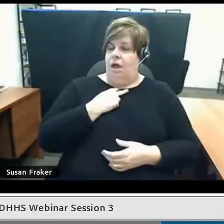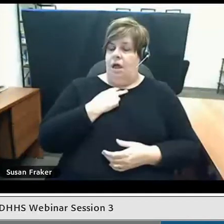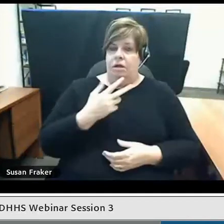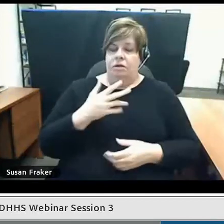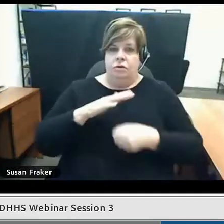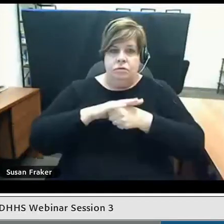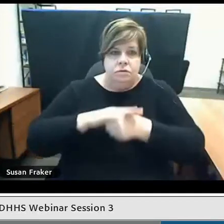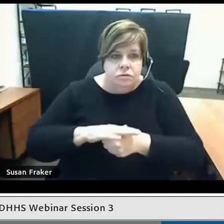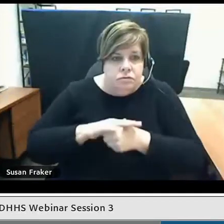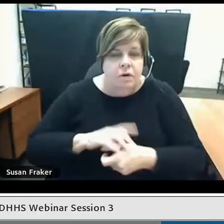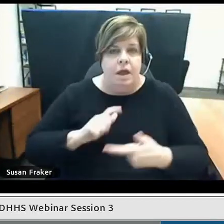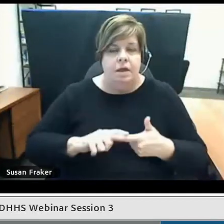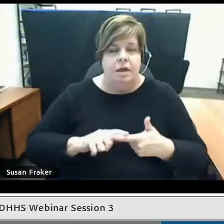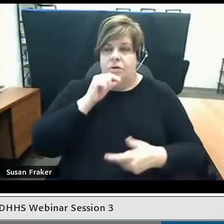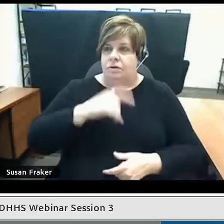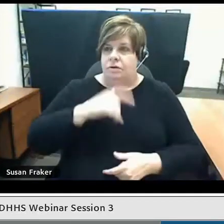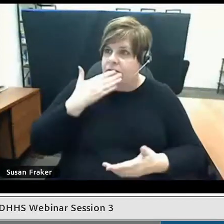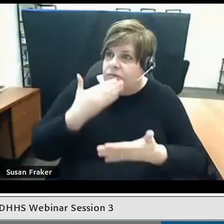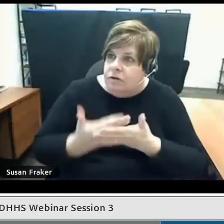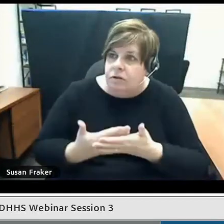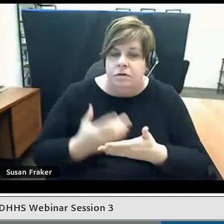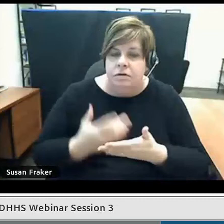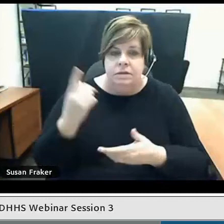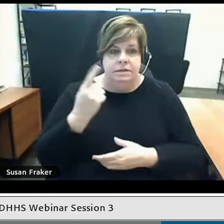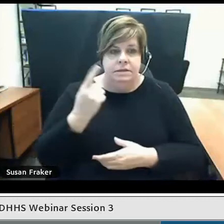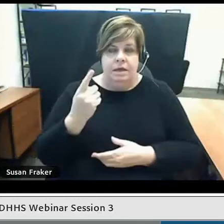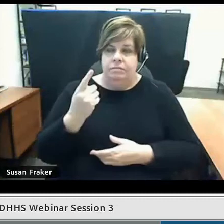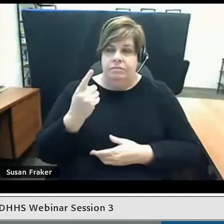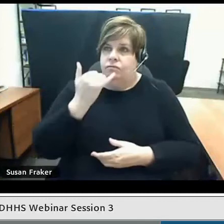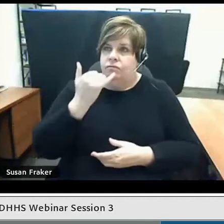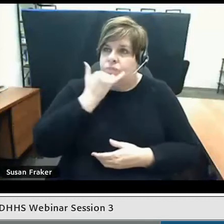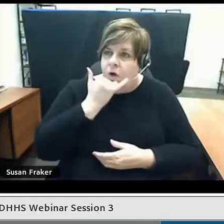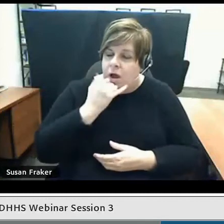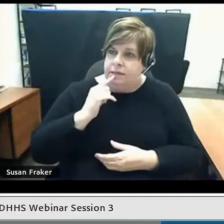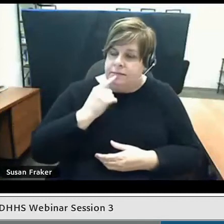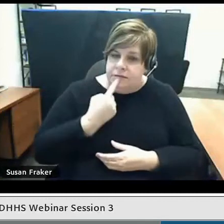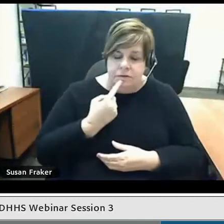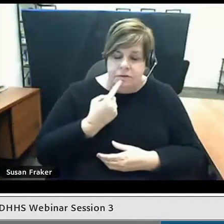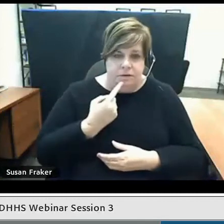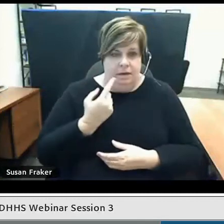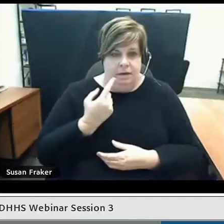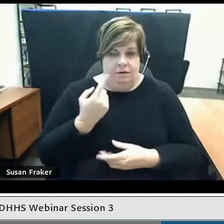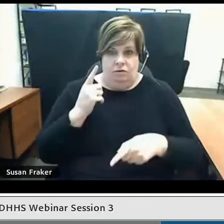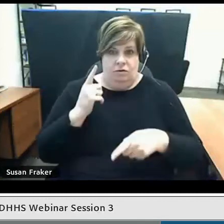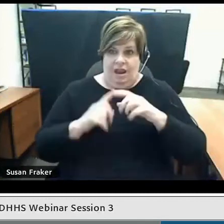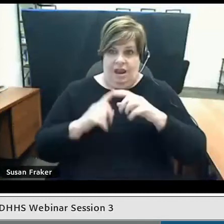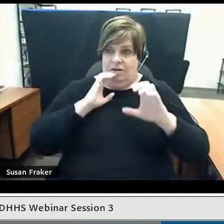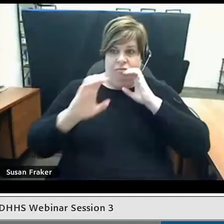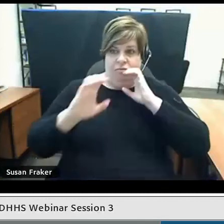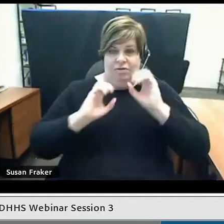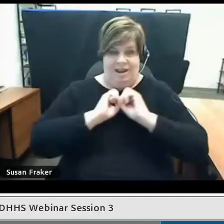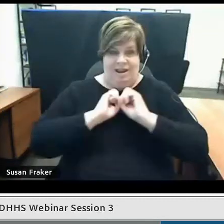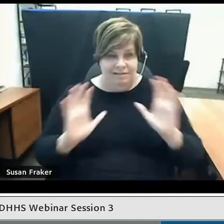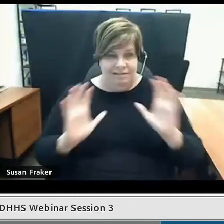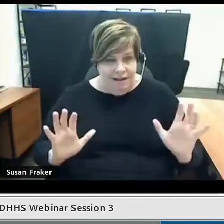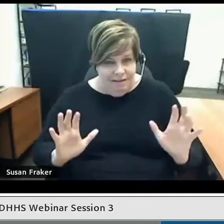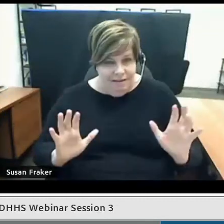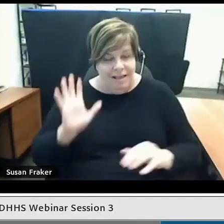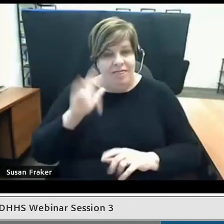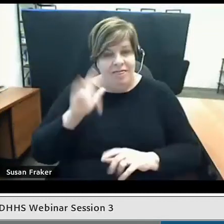stressed, you're not feeling well, something's critically wrong with you, and you're not getting any communication. So that's one